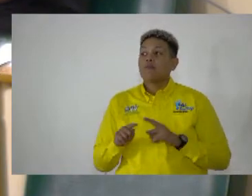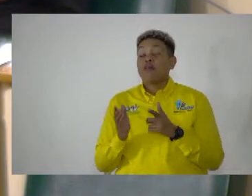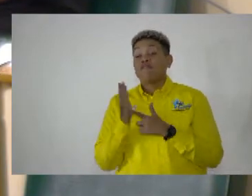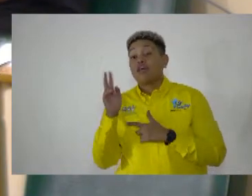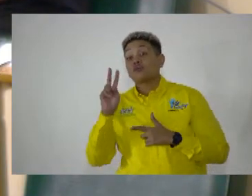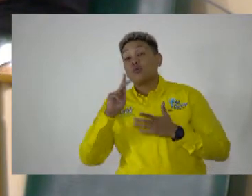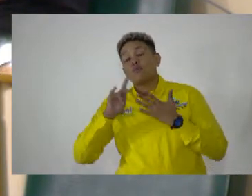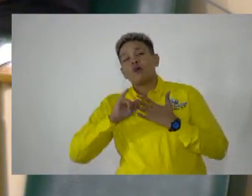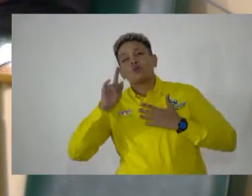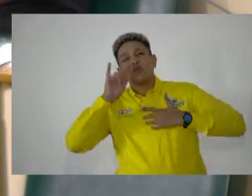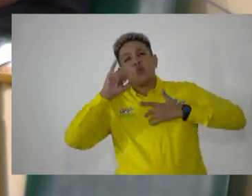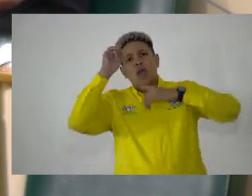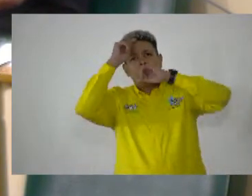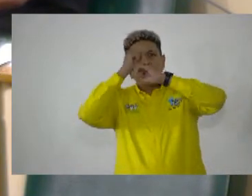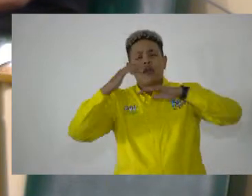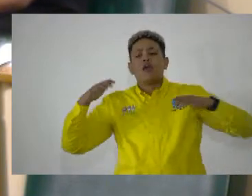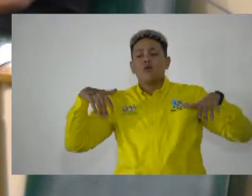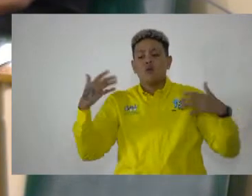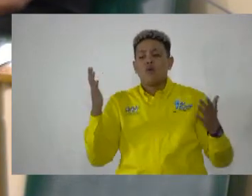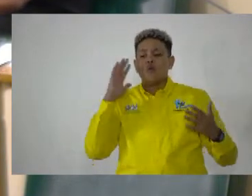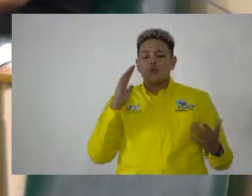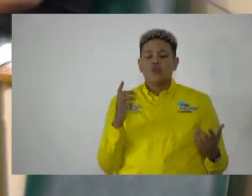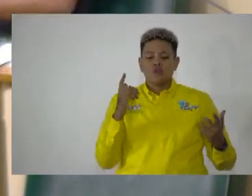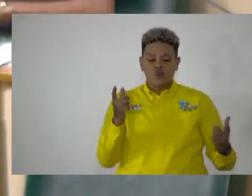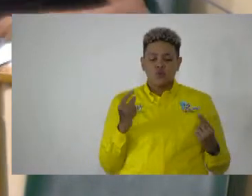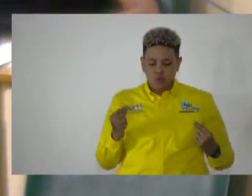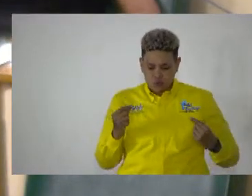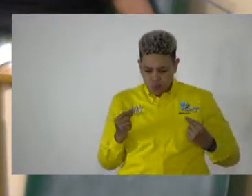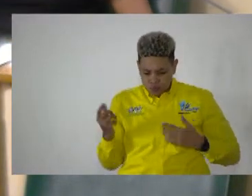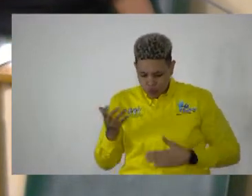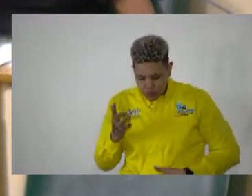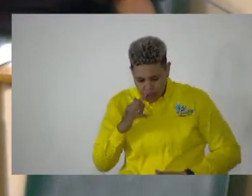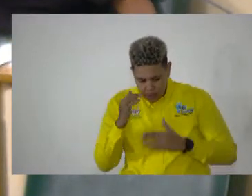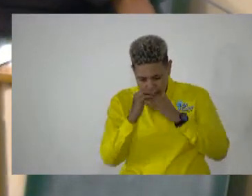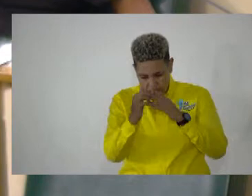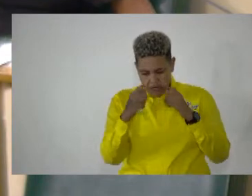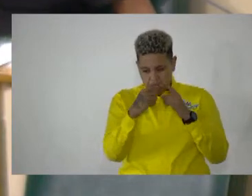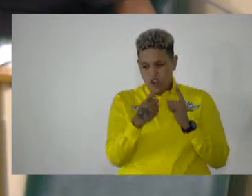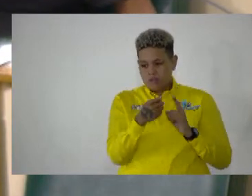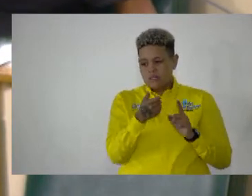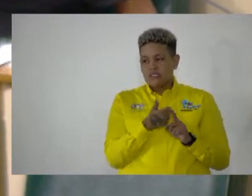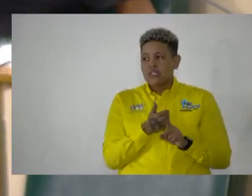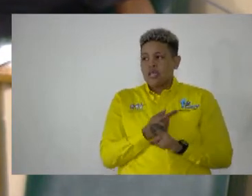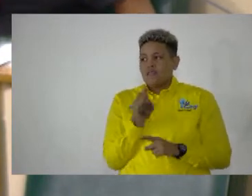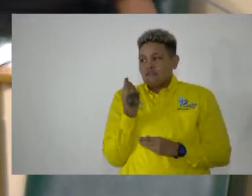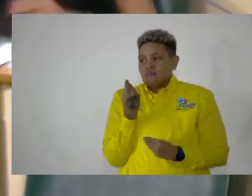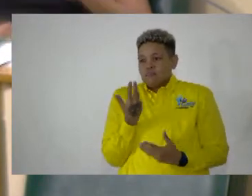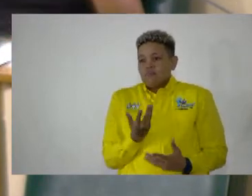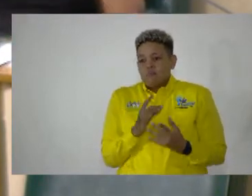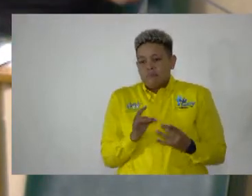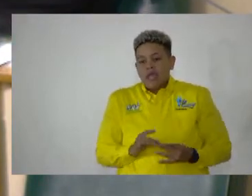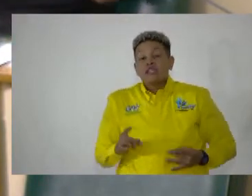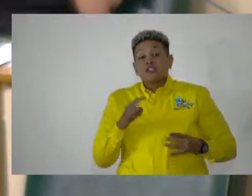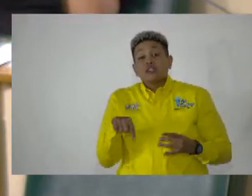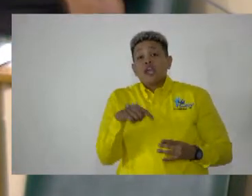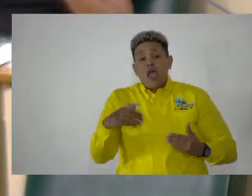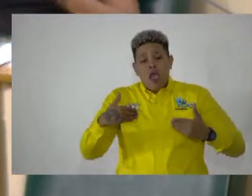2 project will do what the leader of the opposition had mentioned, that there